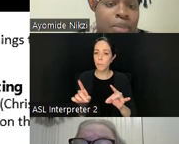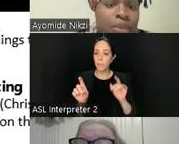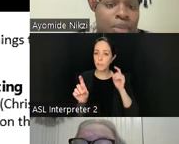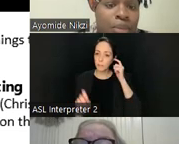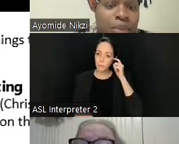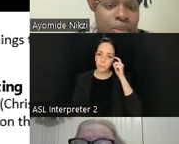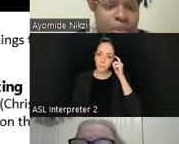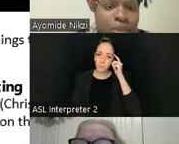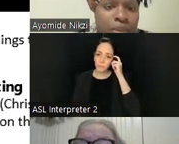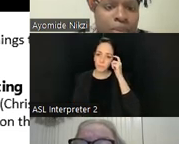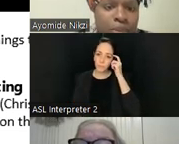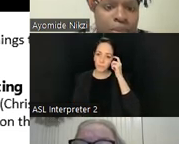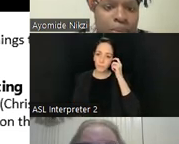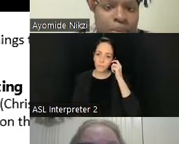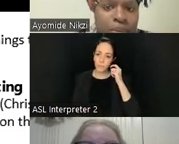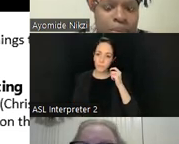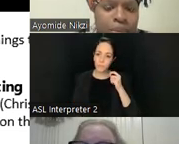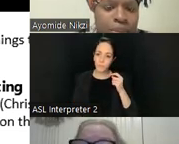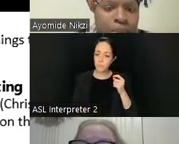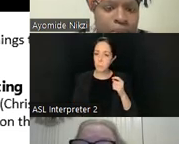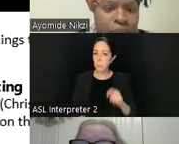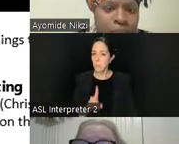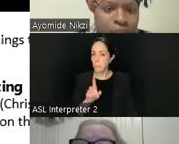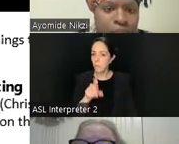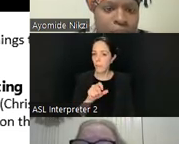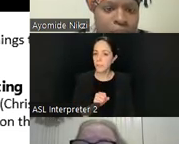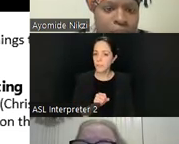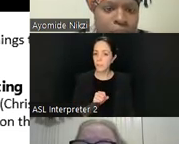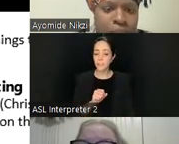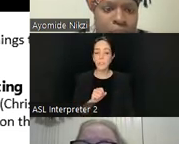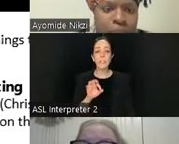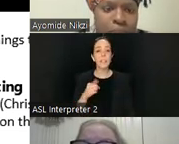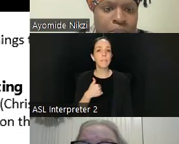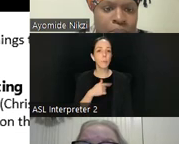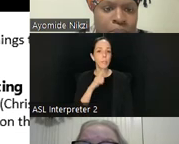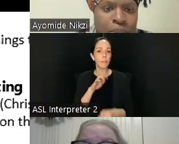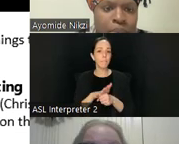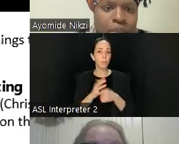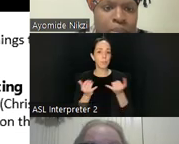Mm-hmm. Sorry, that was the end of my question. I'm just asking if we confirm it today, will that comment stay with it?